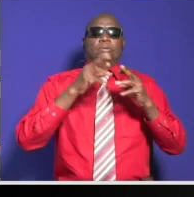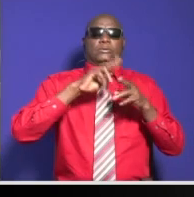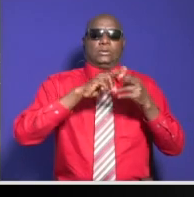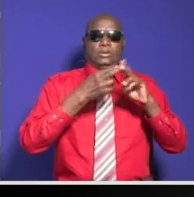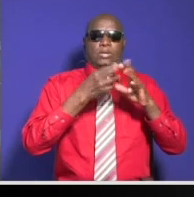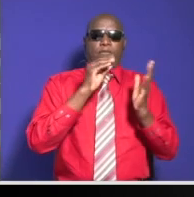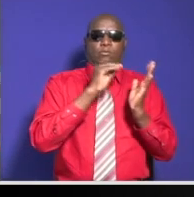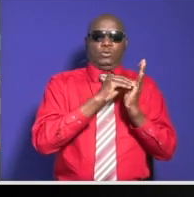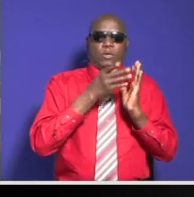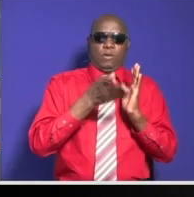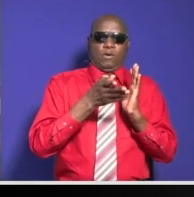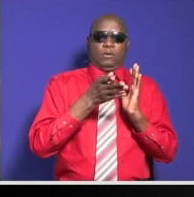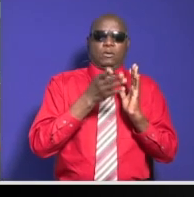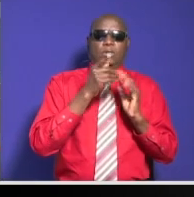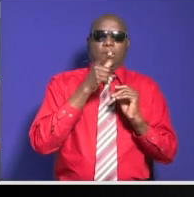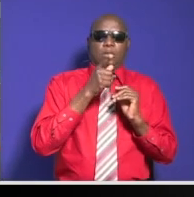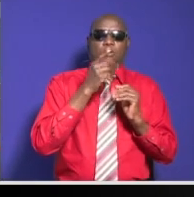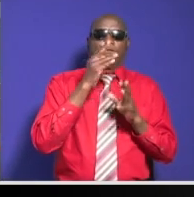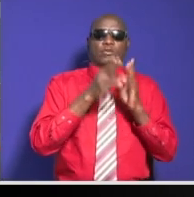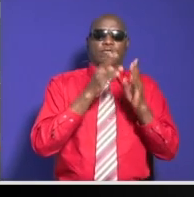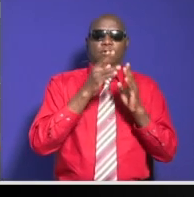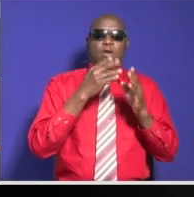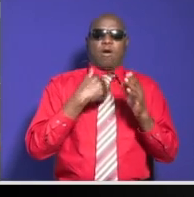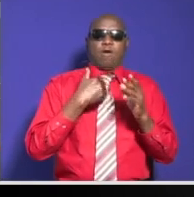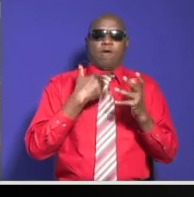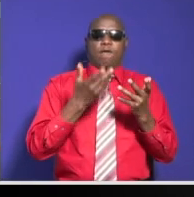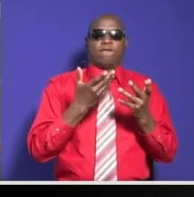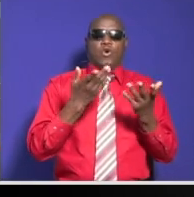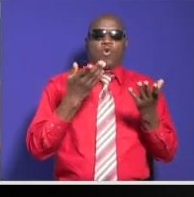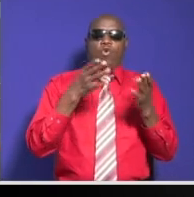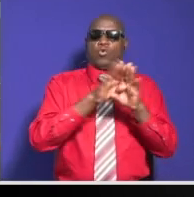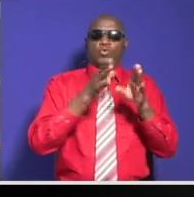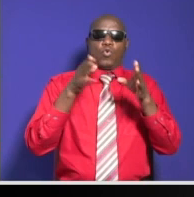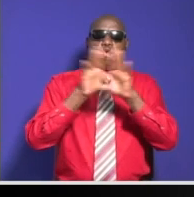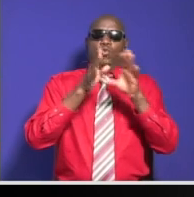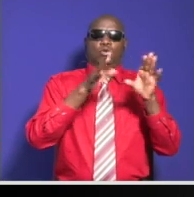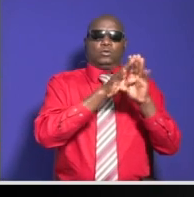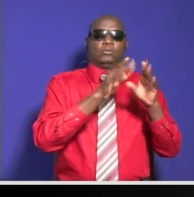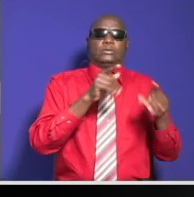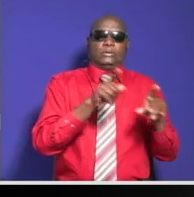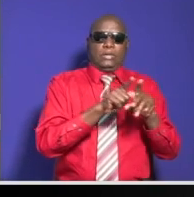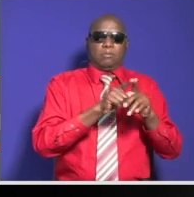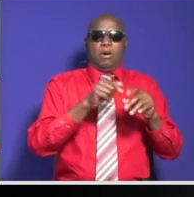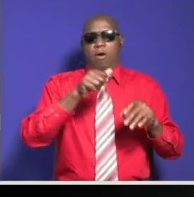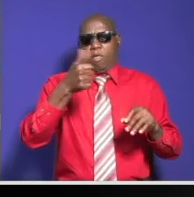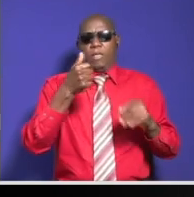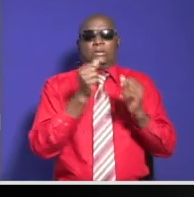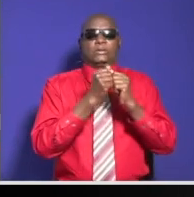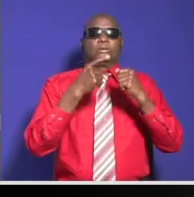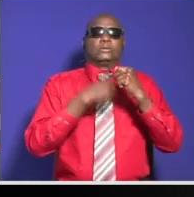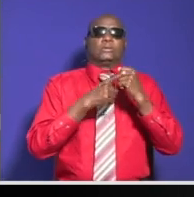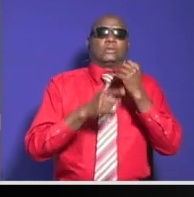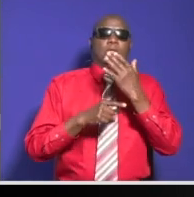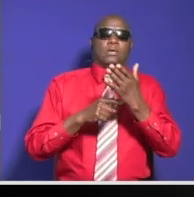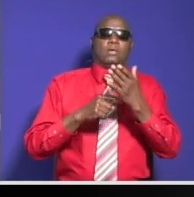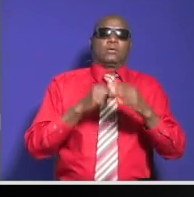been set, and these 44 have actually already been closed. In addition, we found another 16 that were